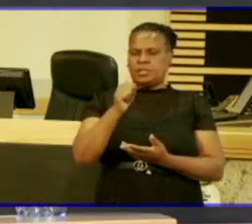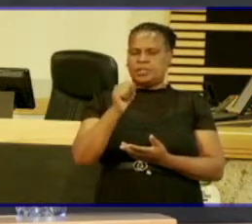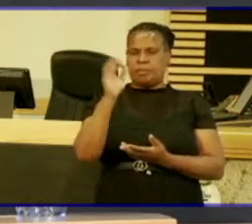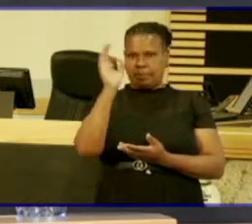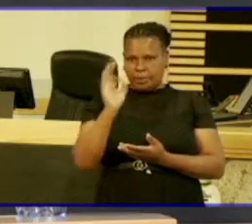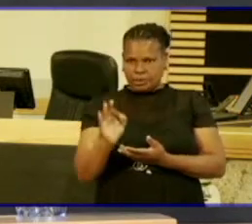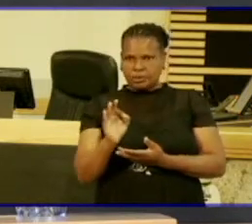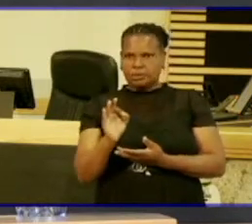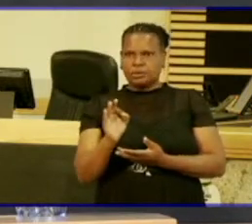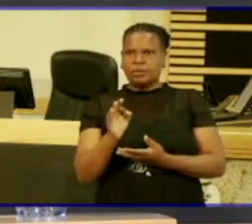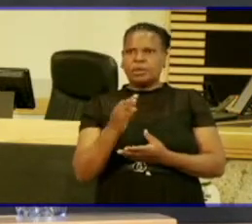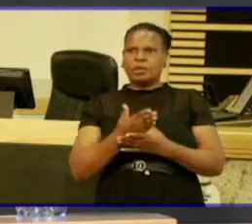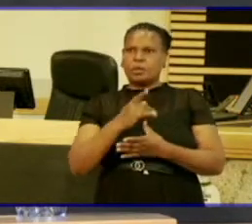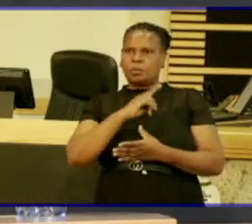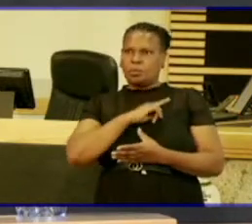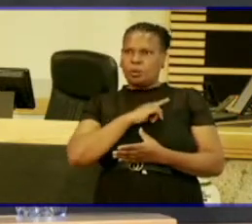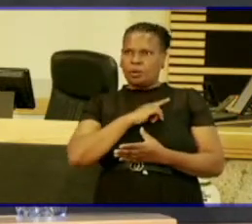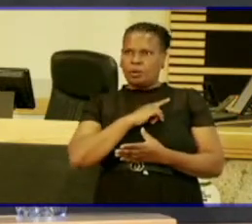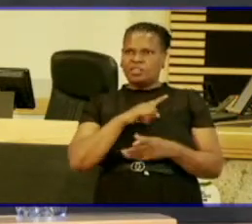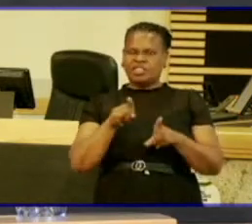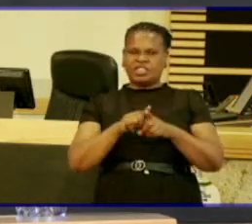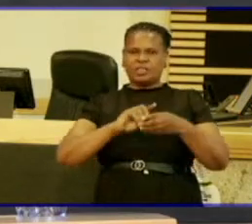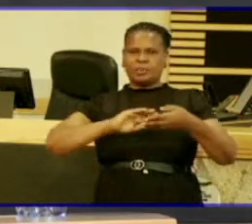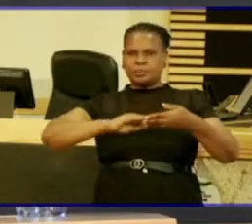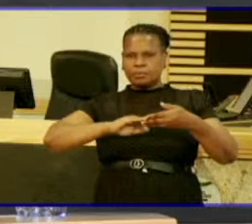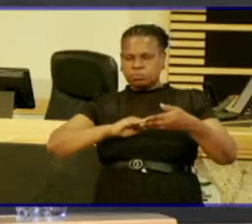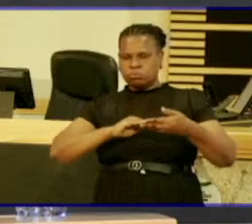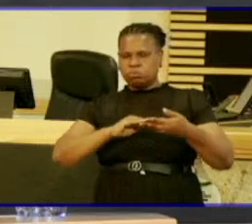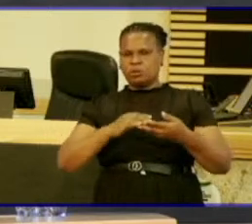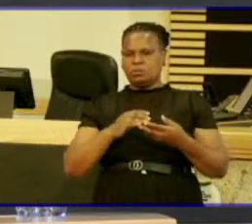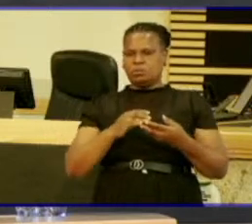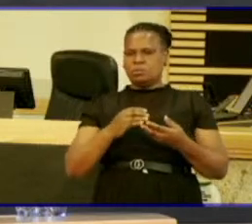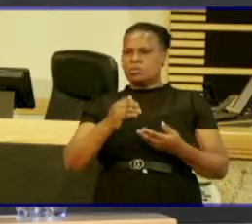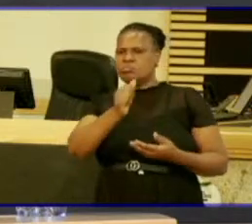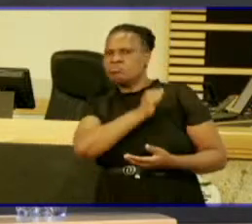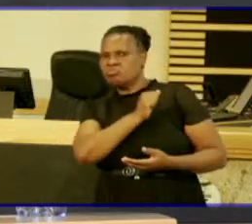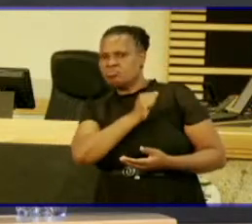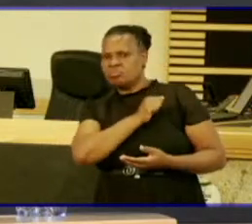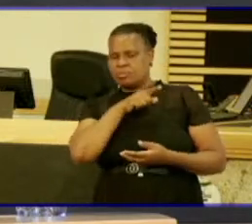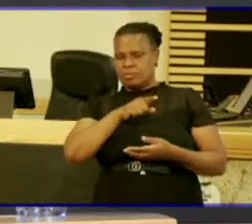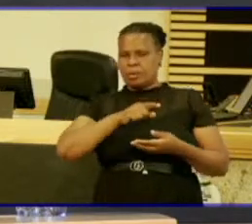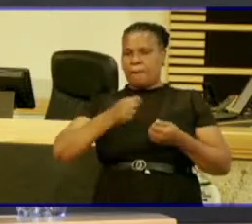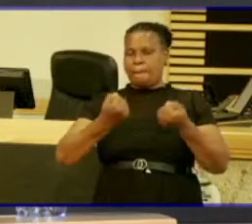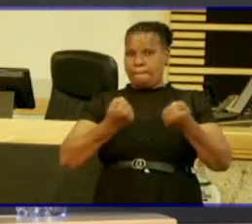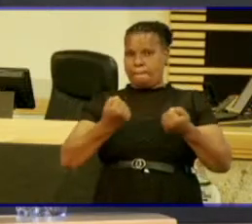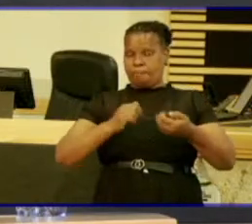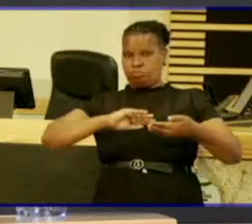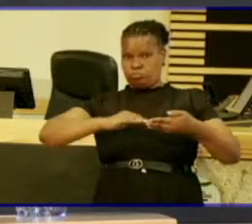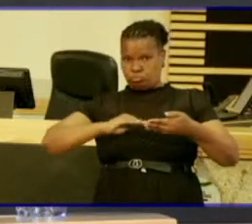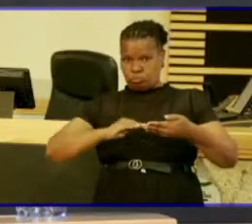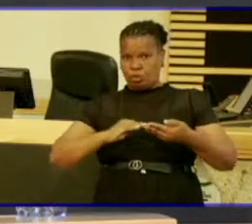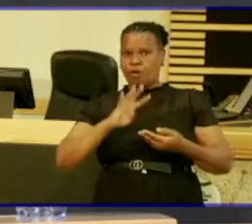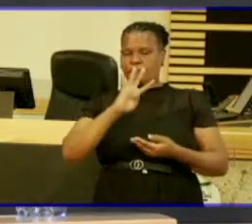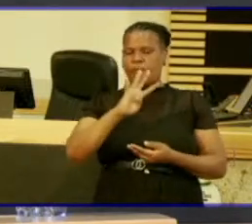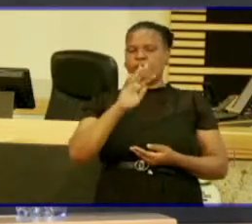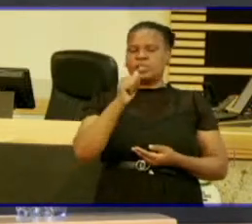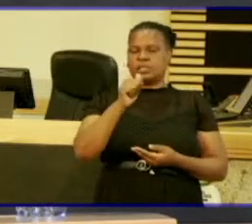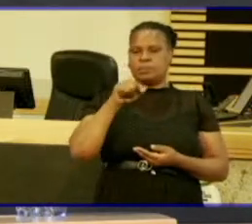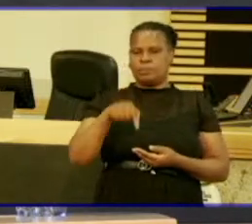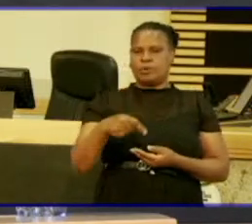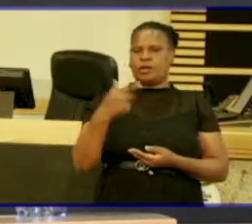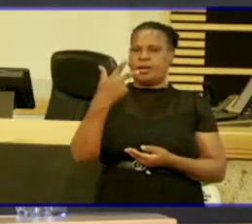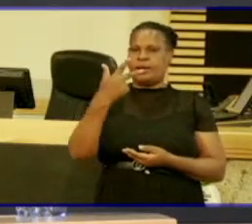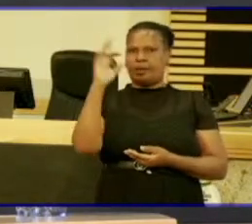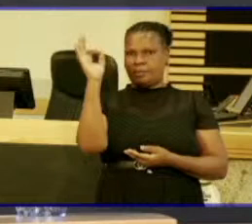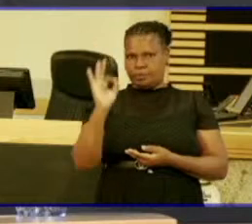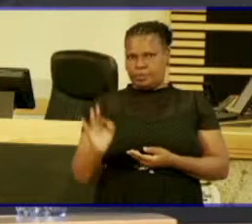5.2%, while truck hijacking depicted an increase of 46.8%.